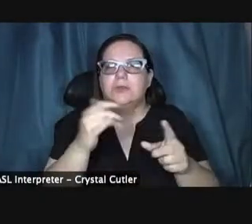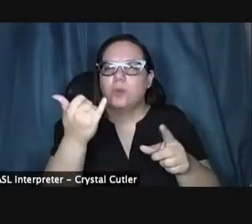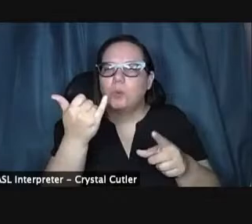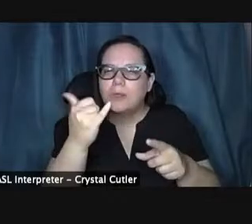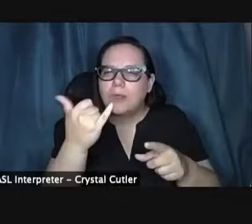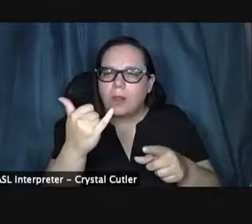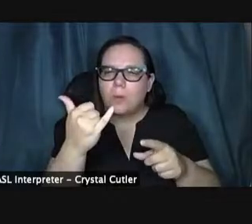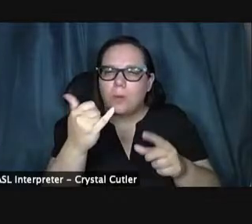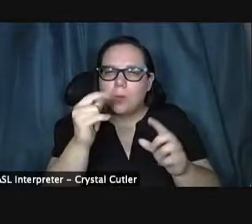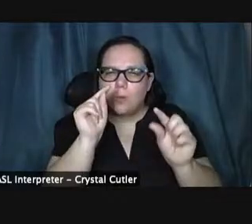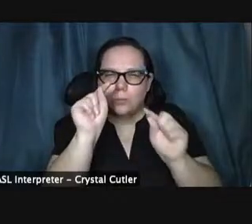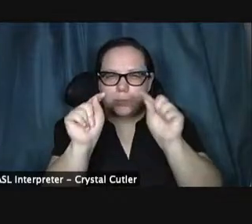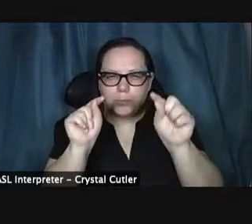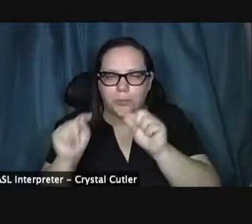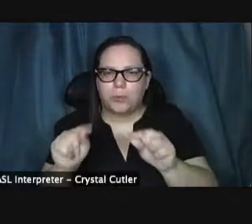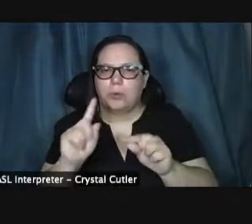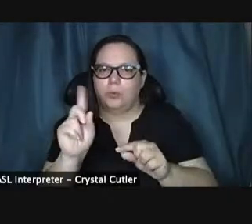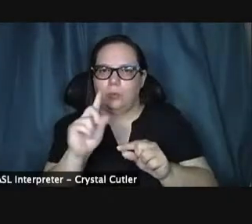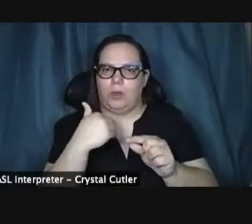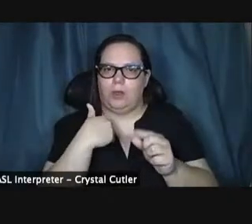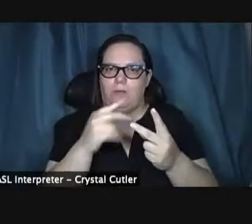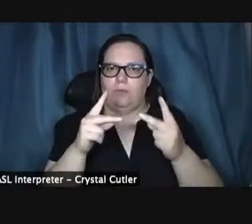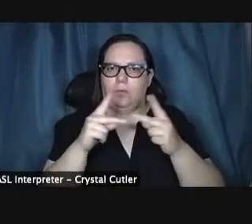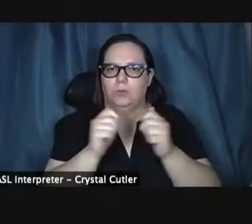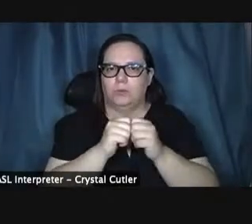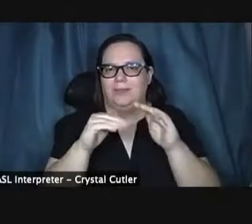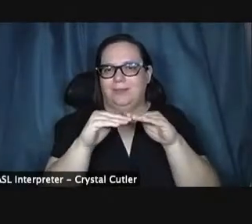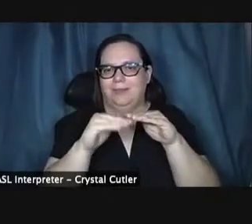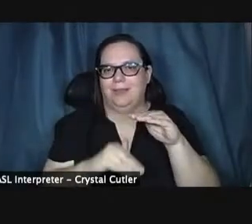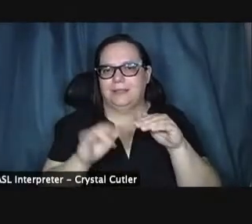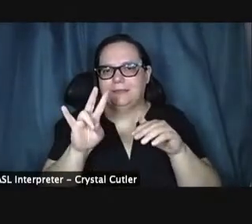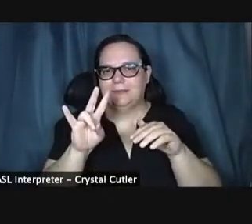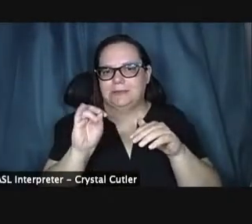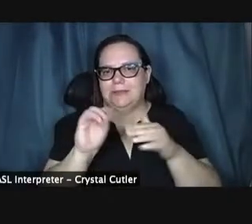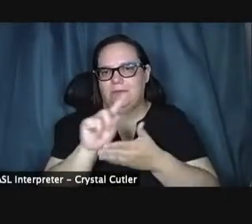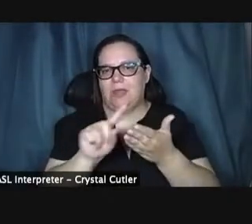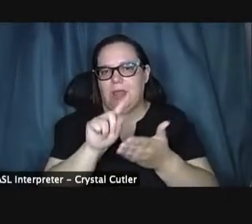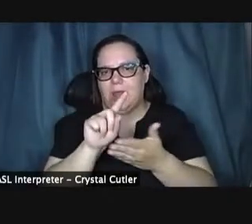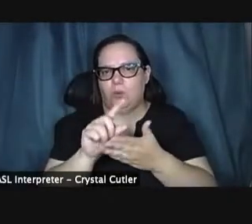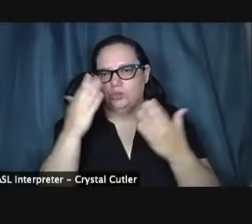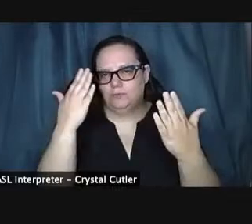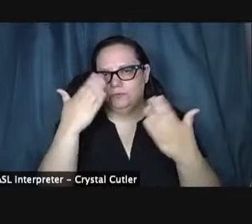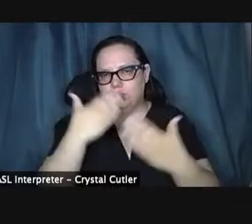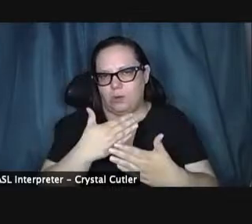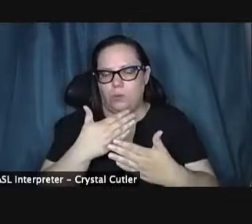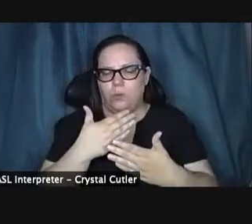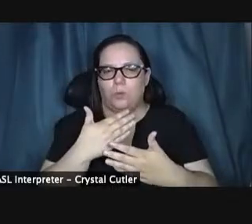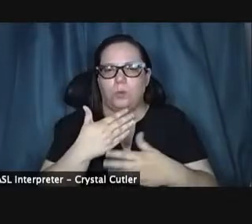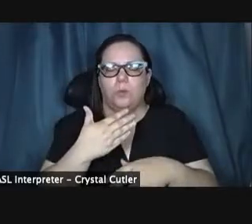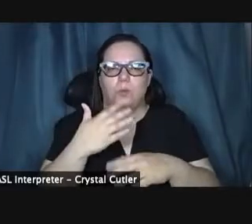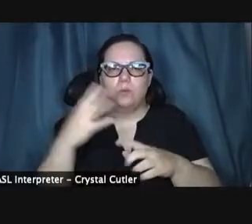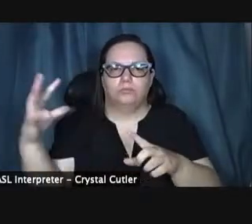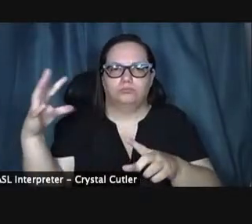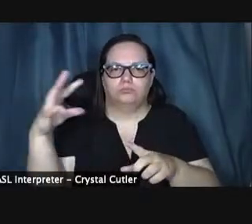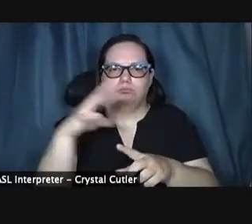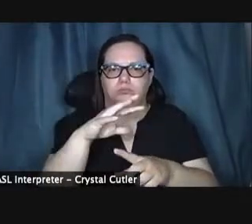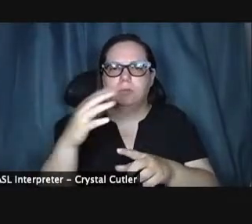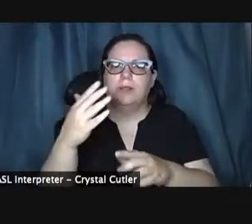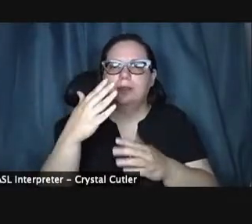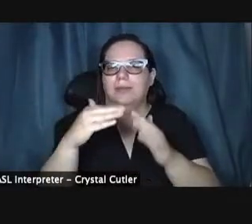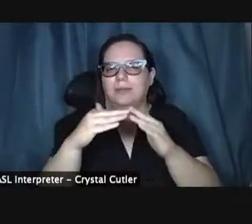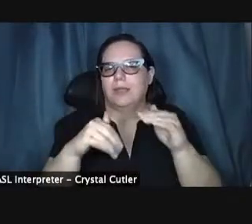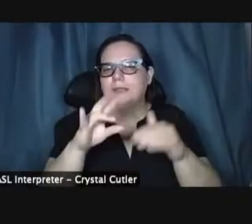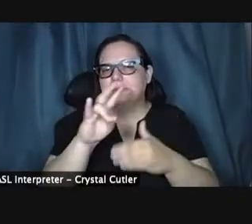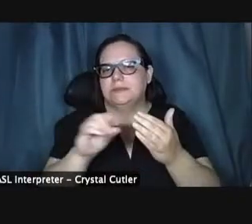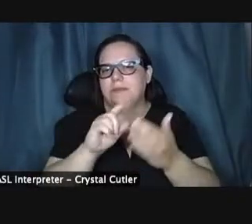where we have locations with less than 70 hours of shadow over our mission period. So we call